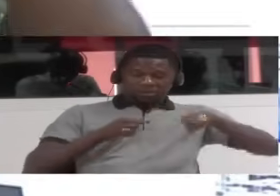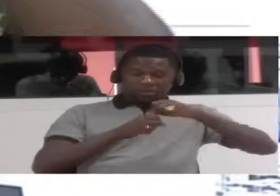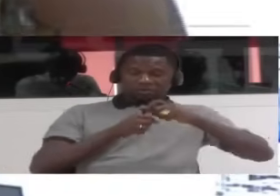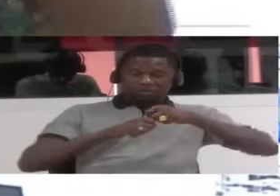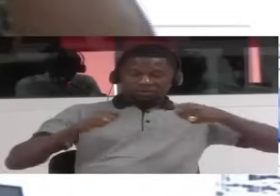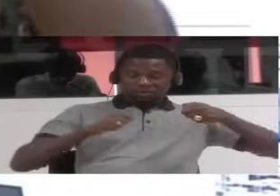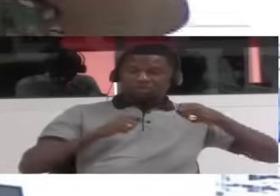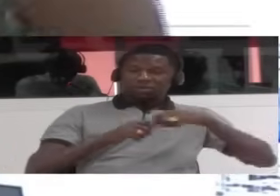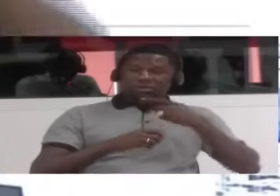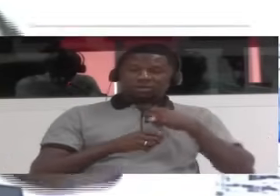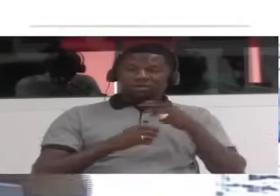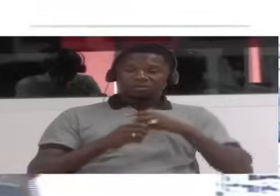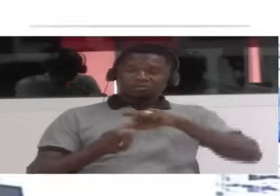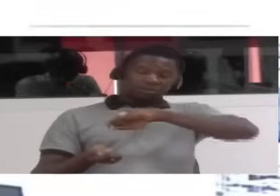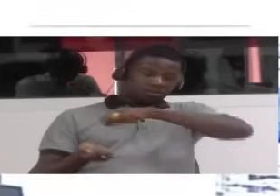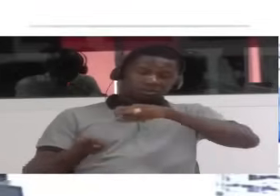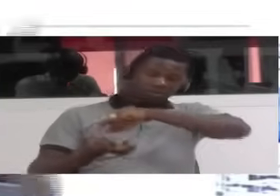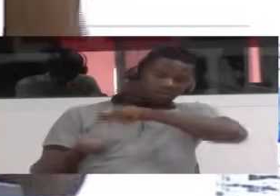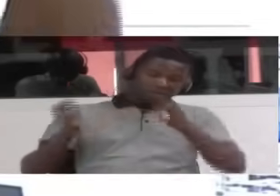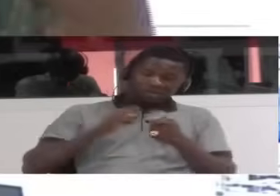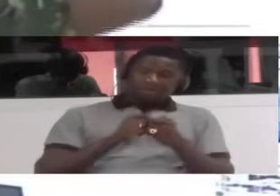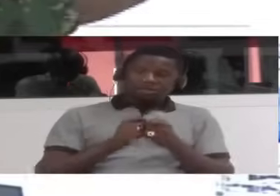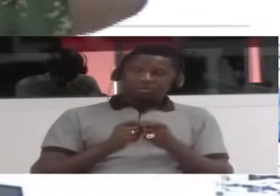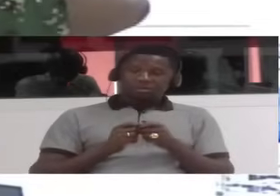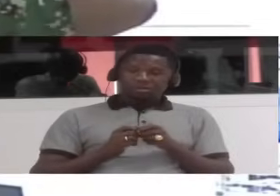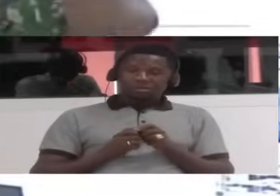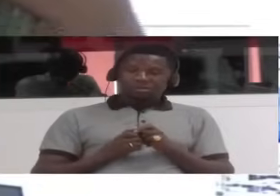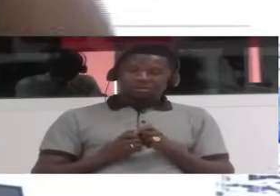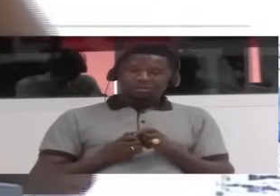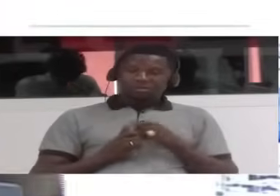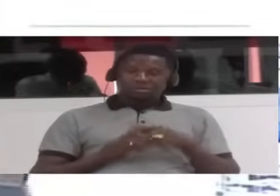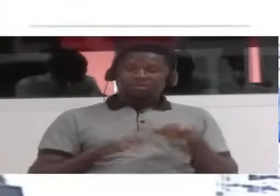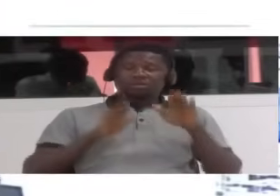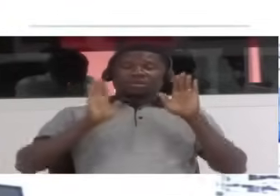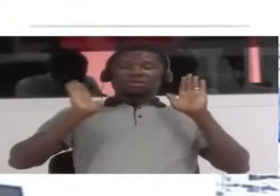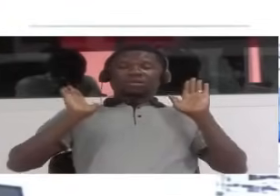we get Haruna on the ground. He was lying like this.